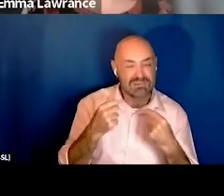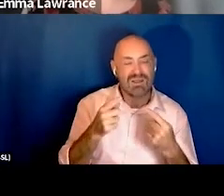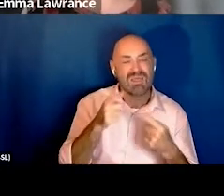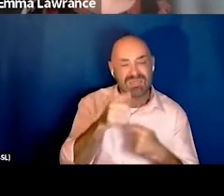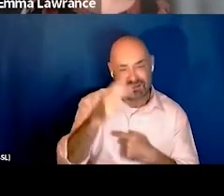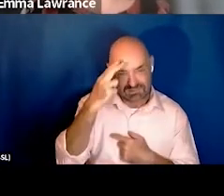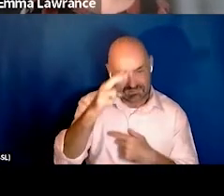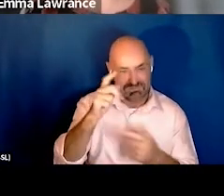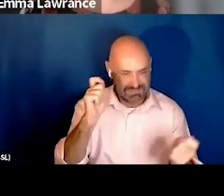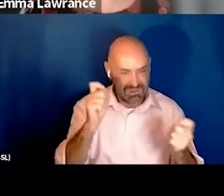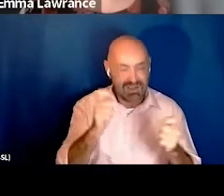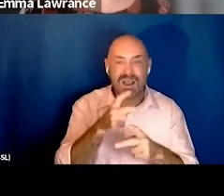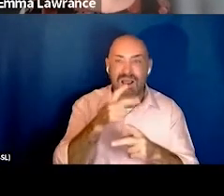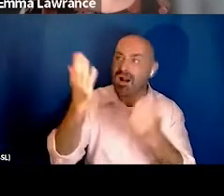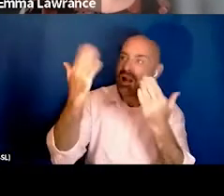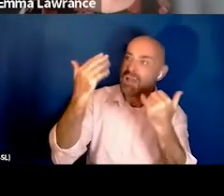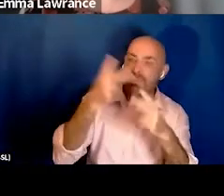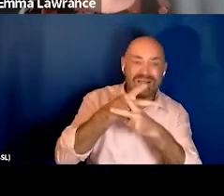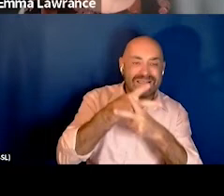program.